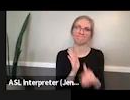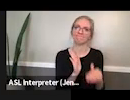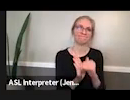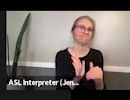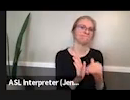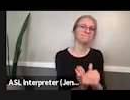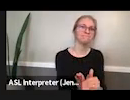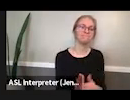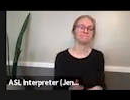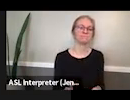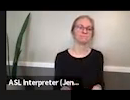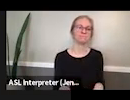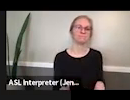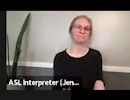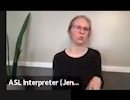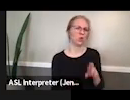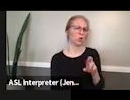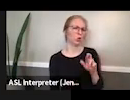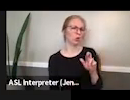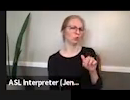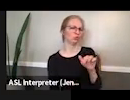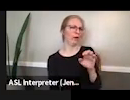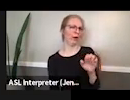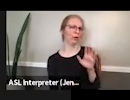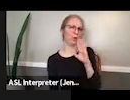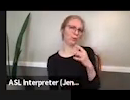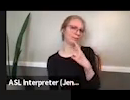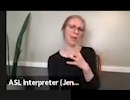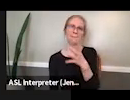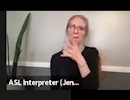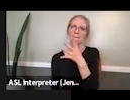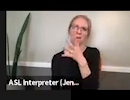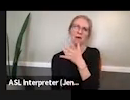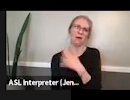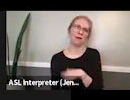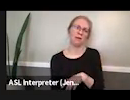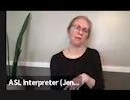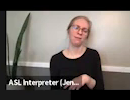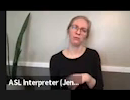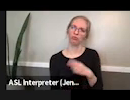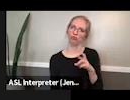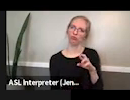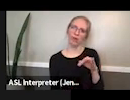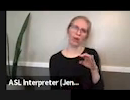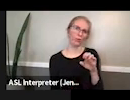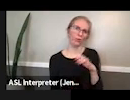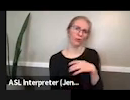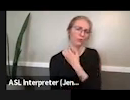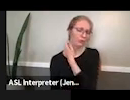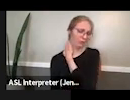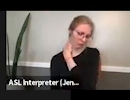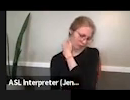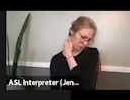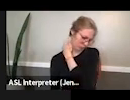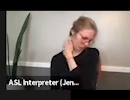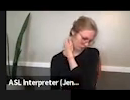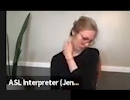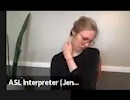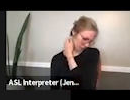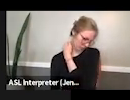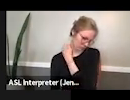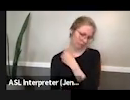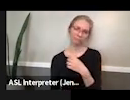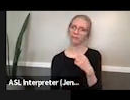He very rarely says mama. So it's just, I don't